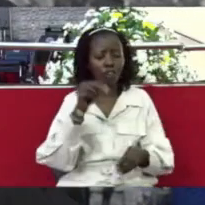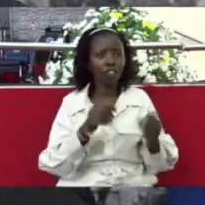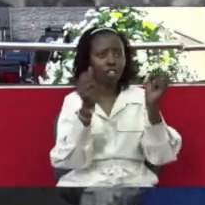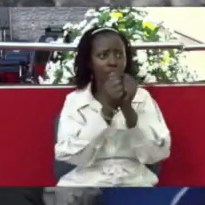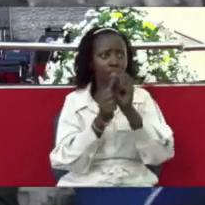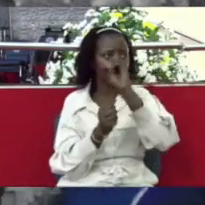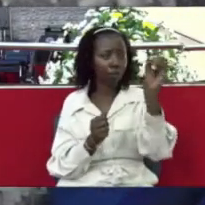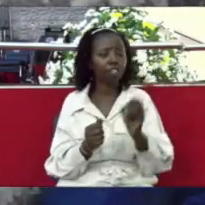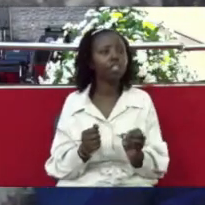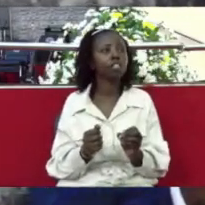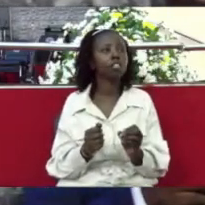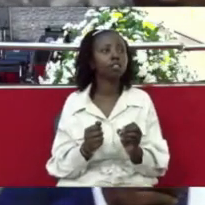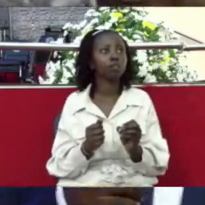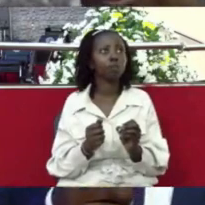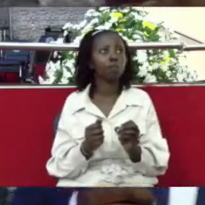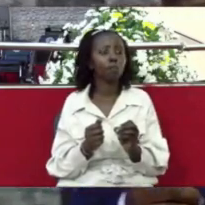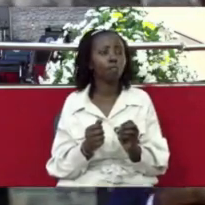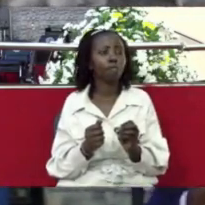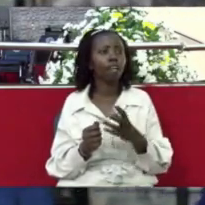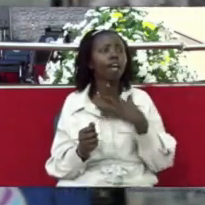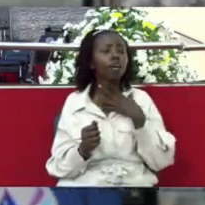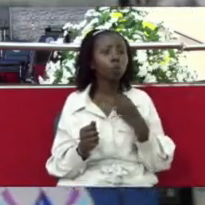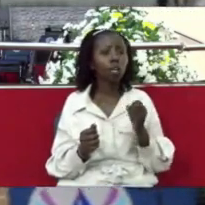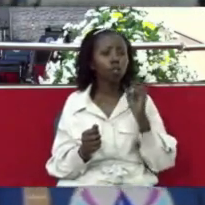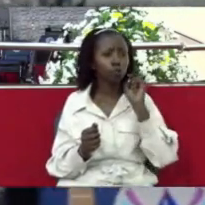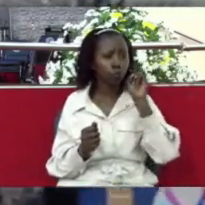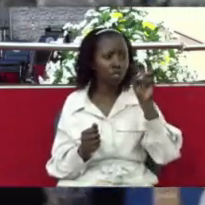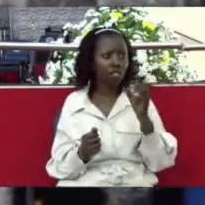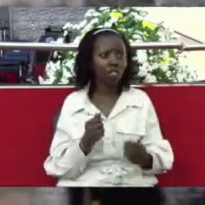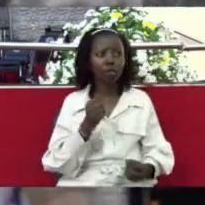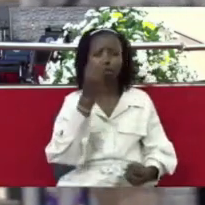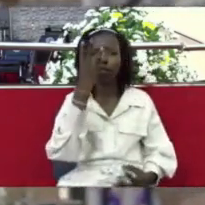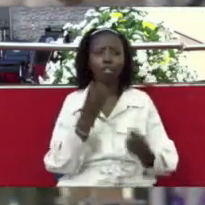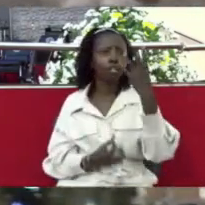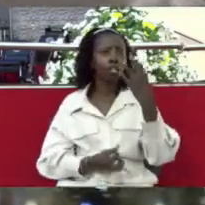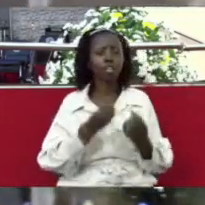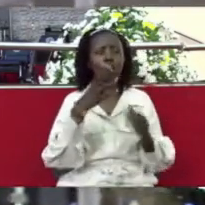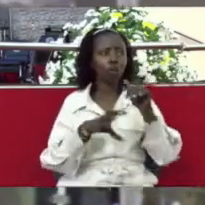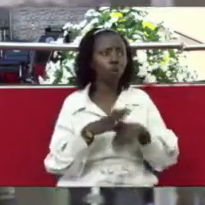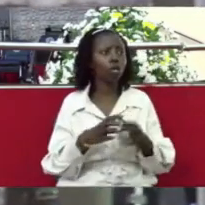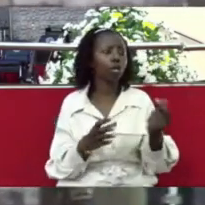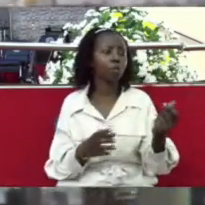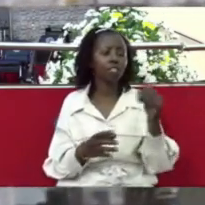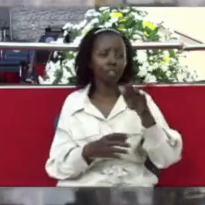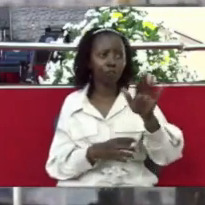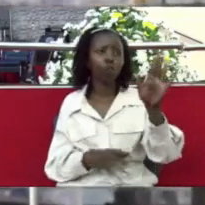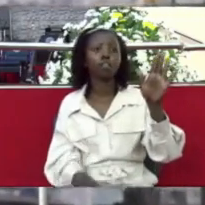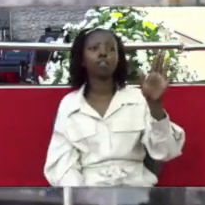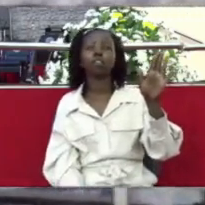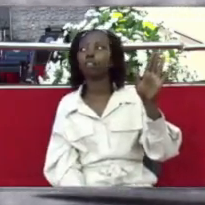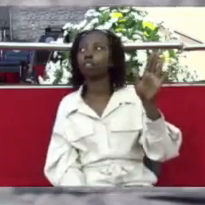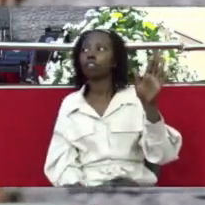si mtu wa fungu la kumi, and you want to see a miracle breakthrough in your finances, ungetaka kuona upenyo wa kimuujiza